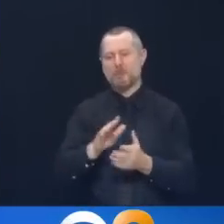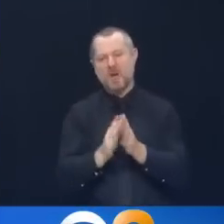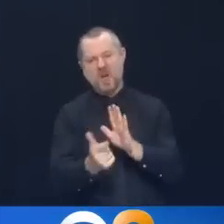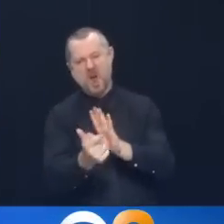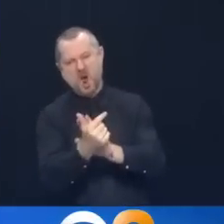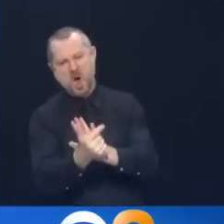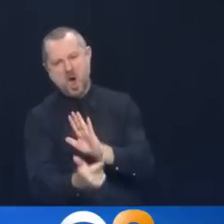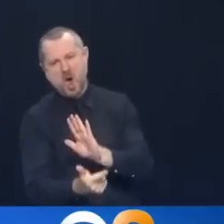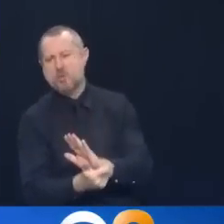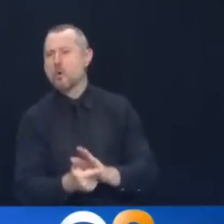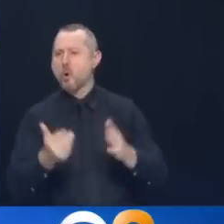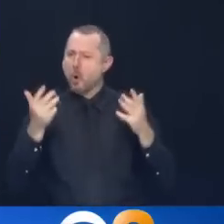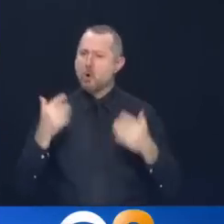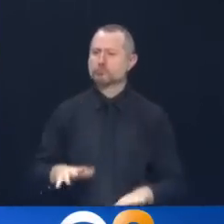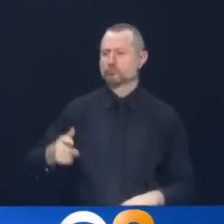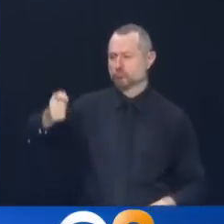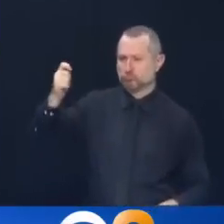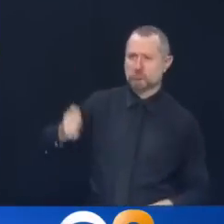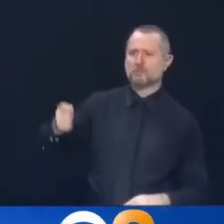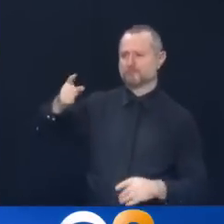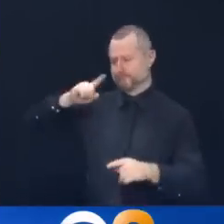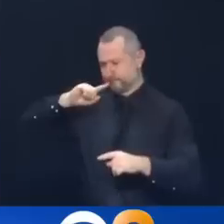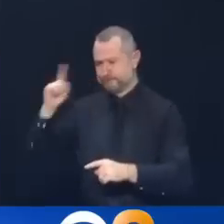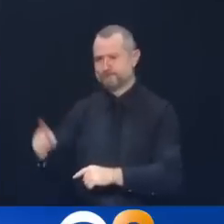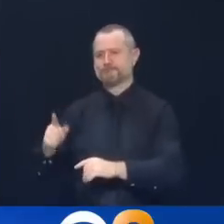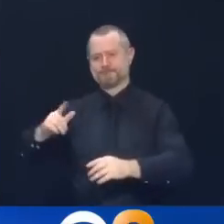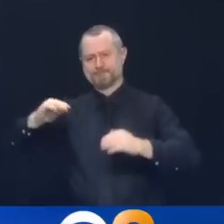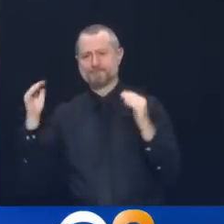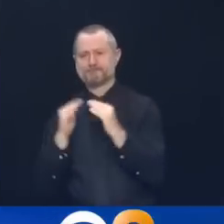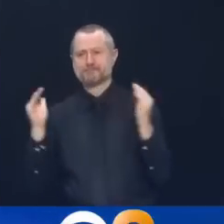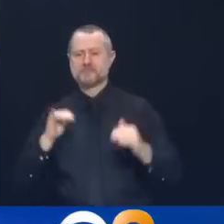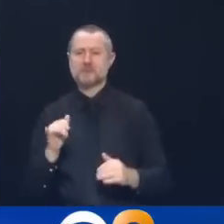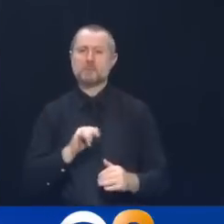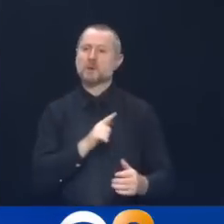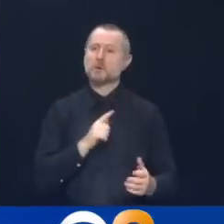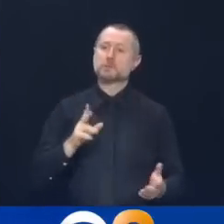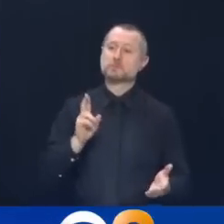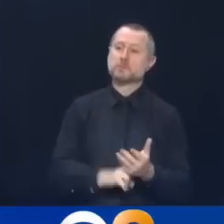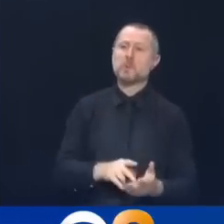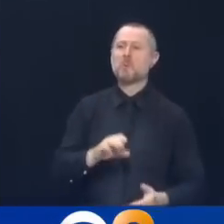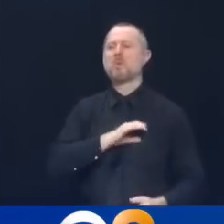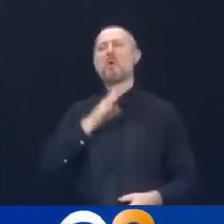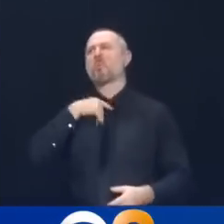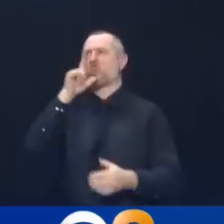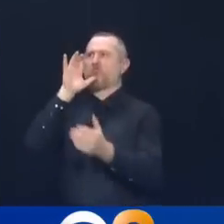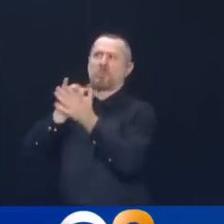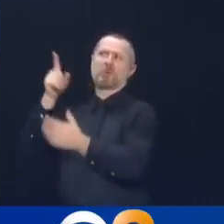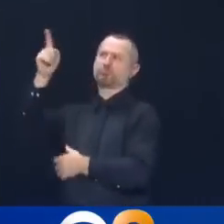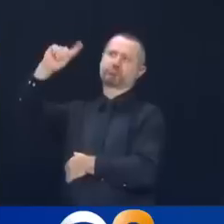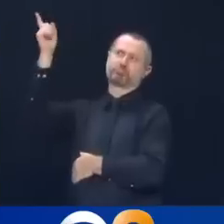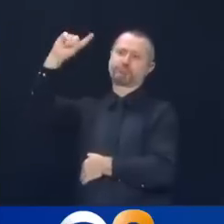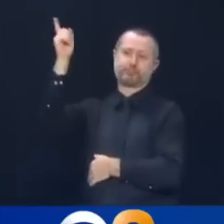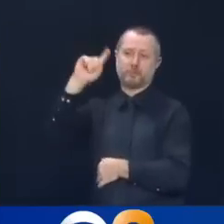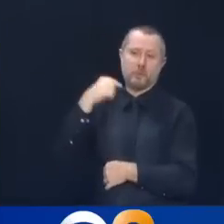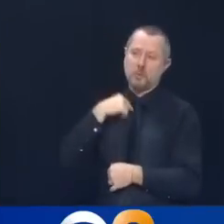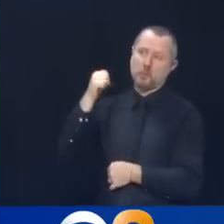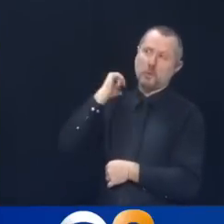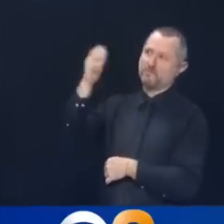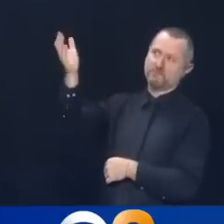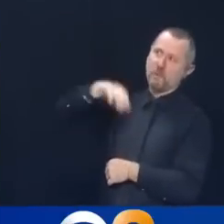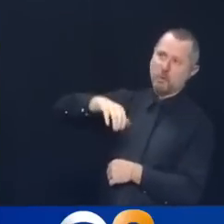I don't believe in that law, and therefore I won't enforce it.